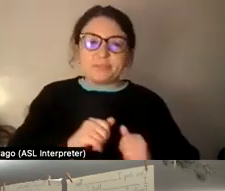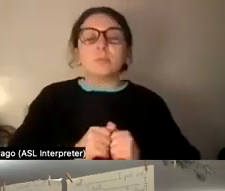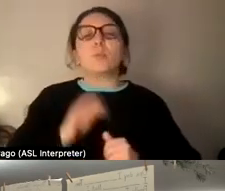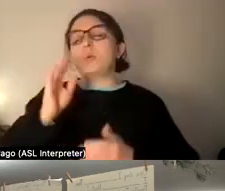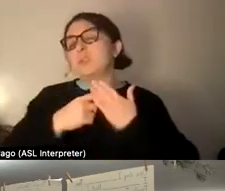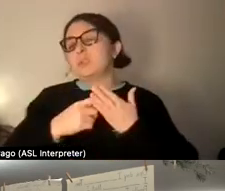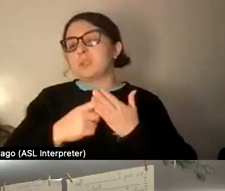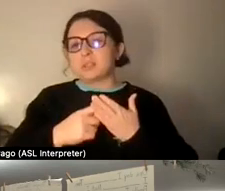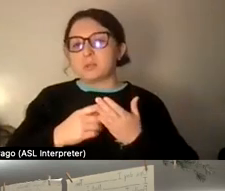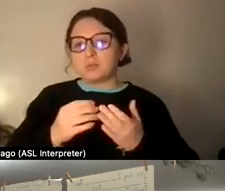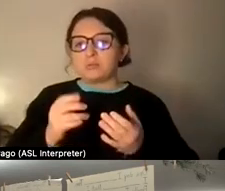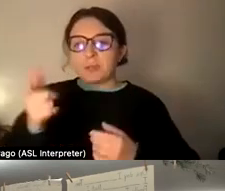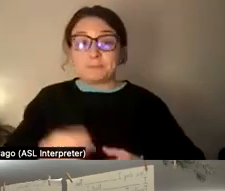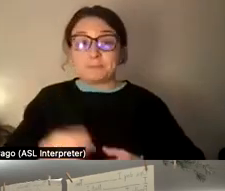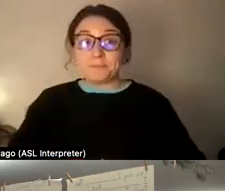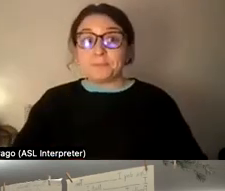later.